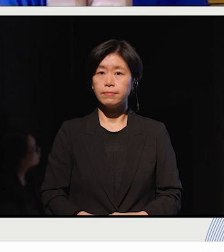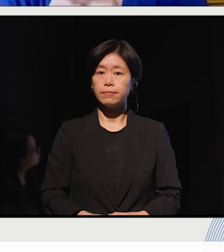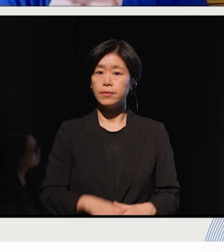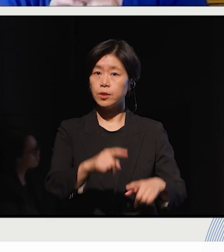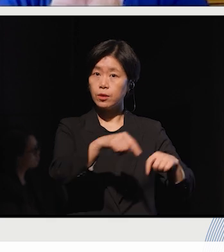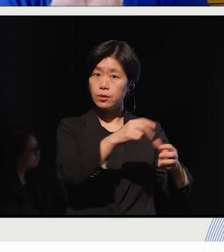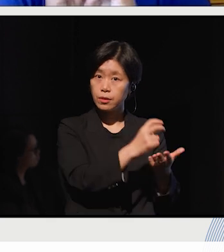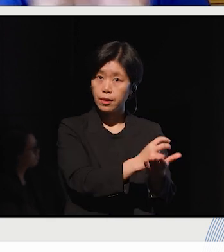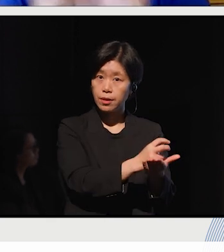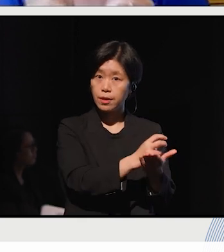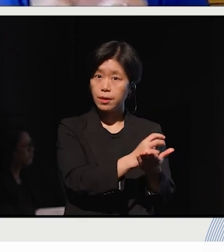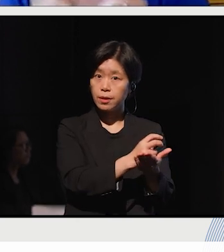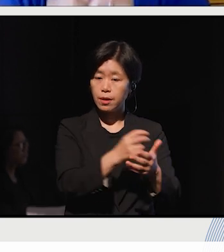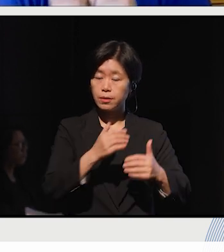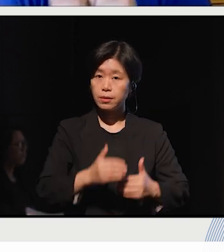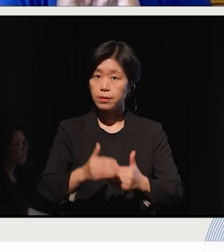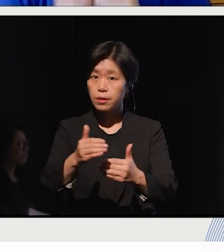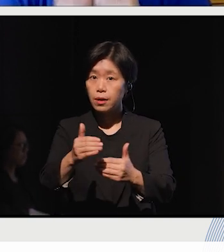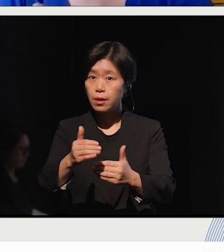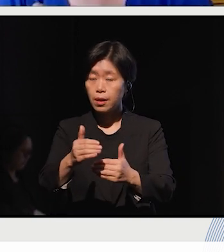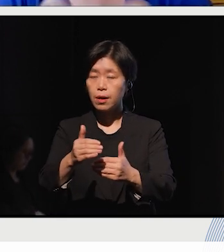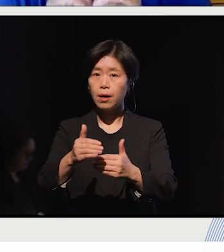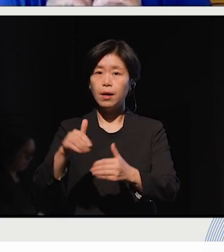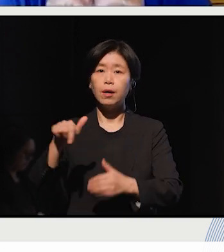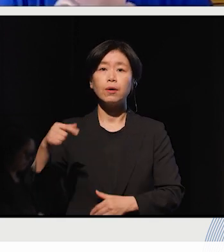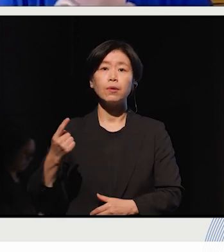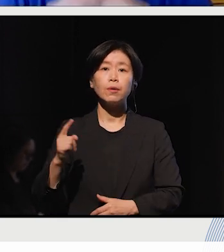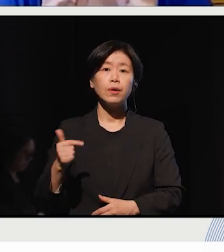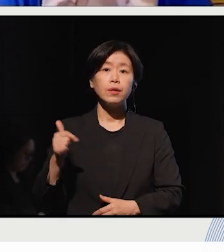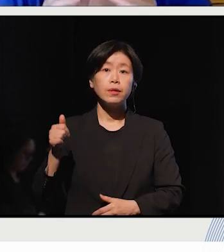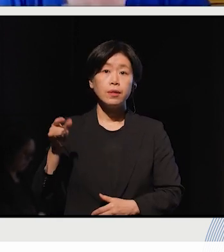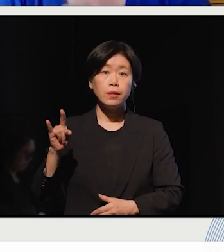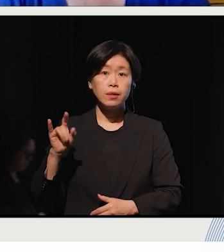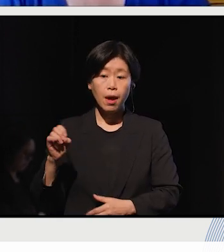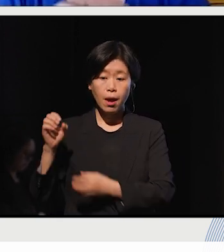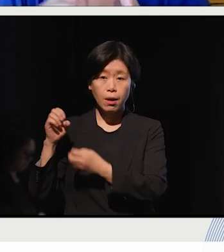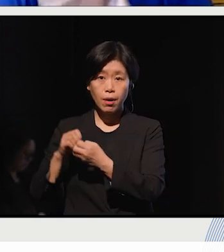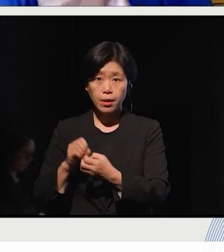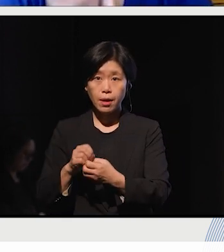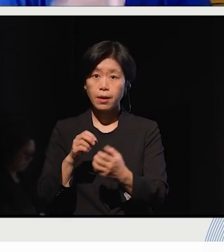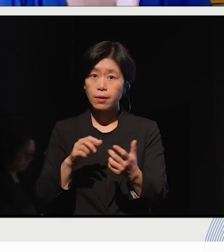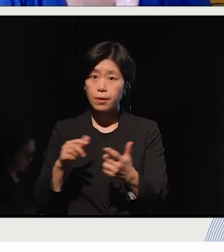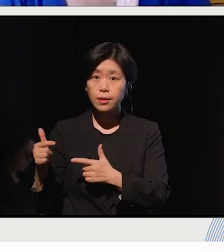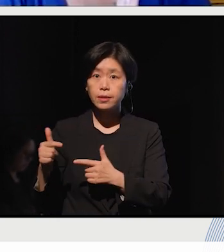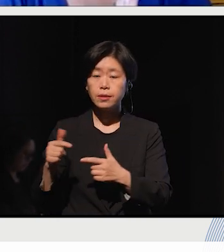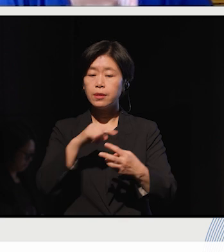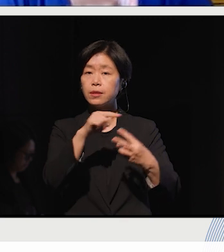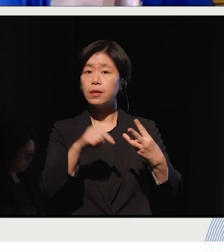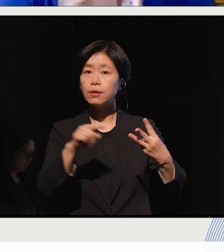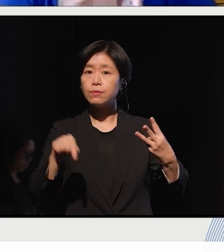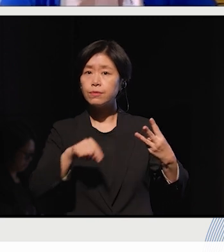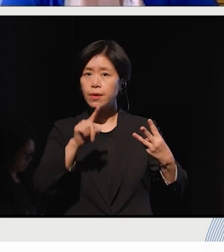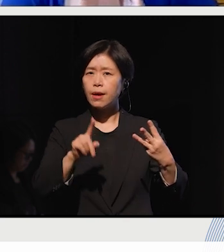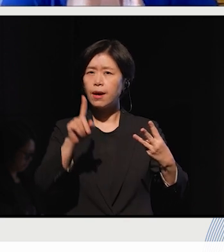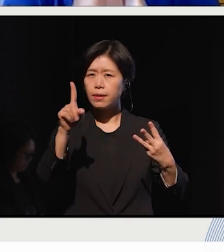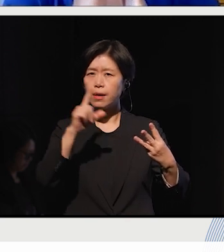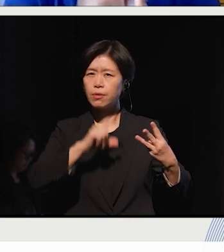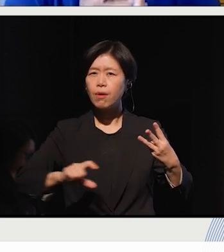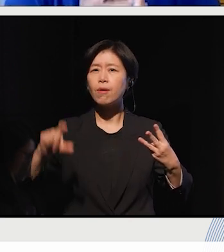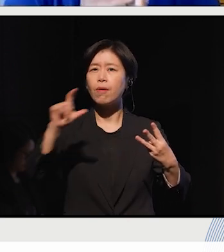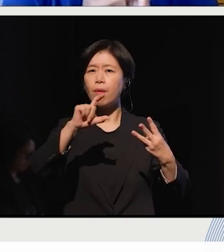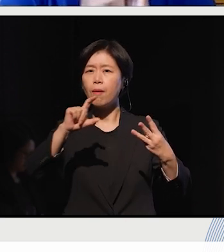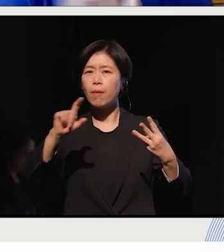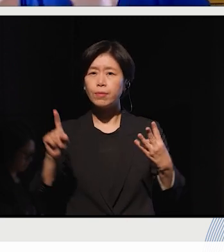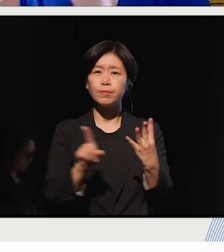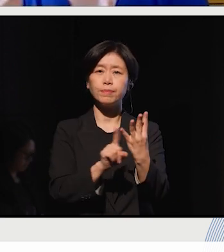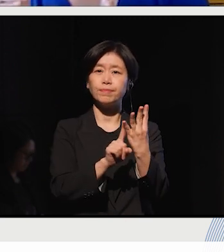to write your policies and your procedures and your practices down. Write them down because you use